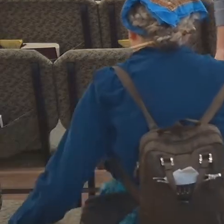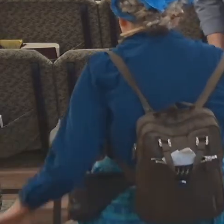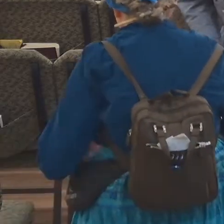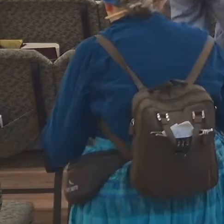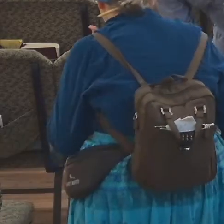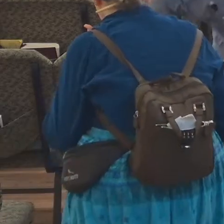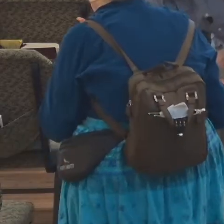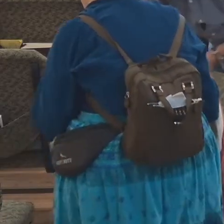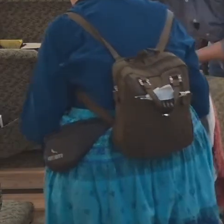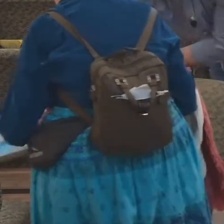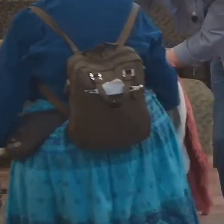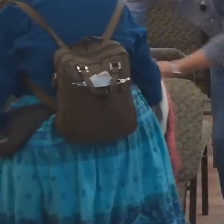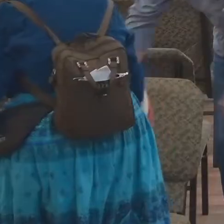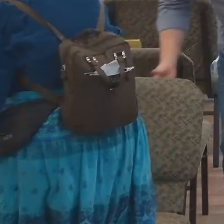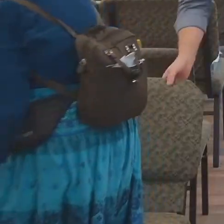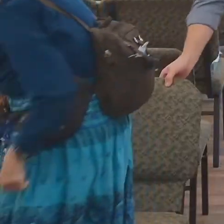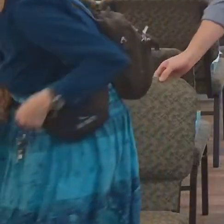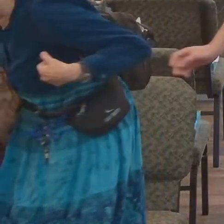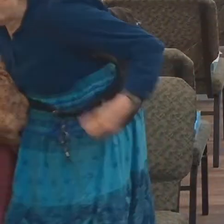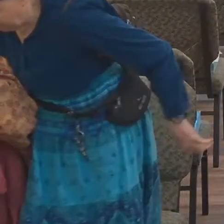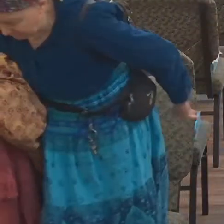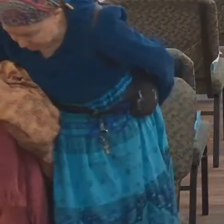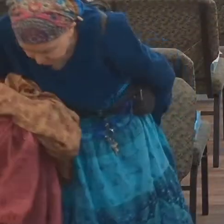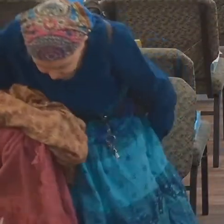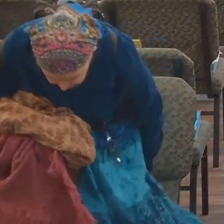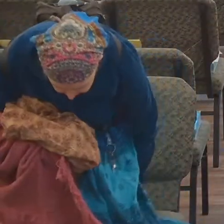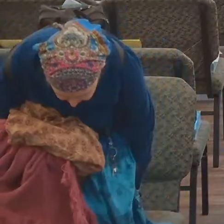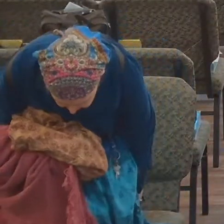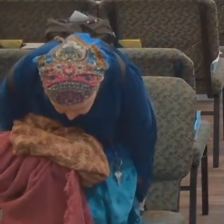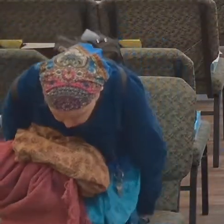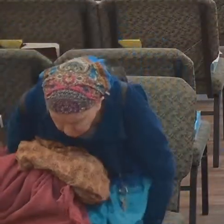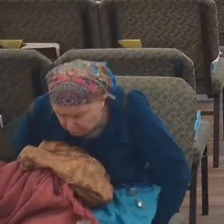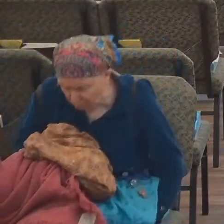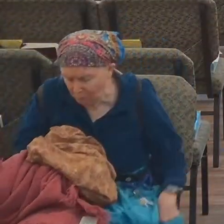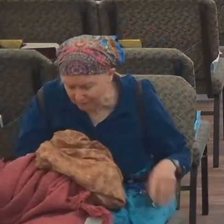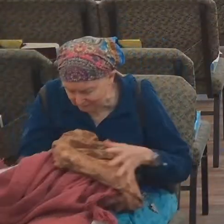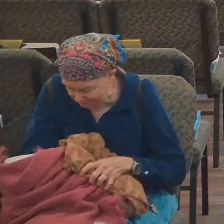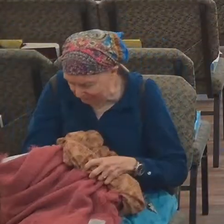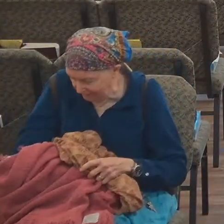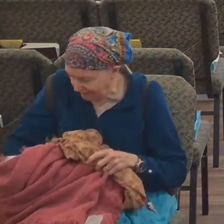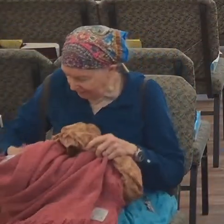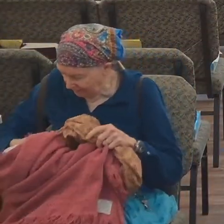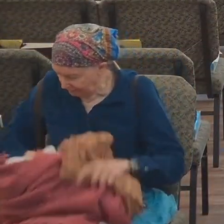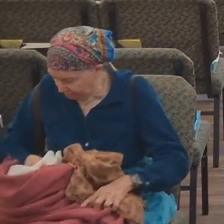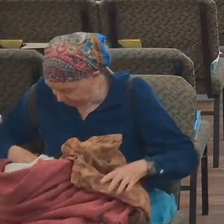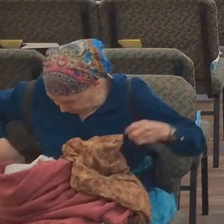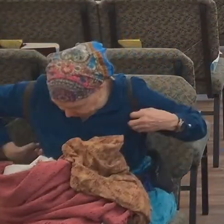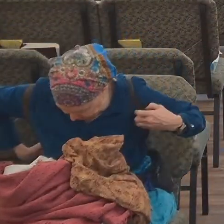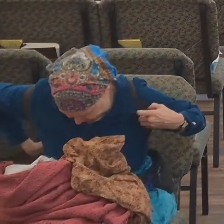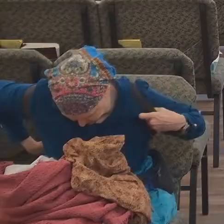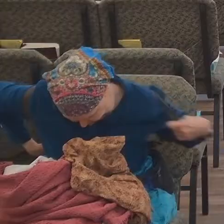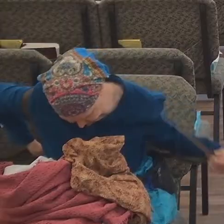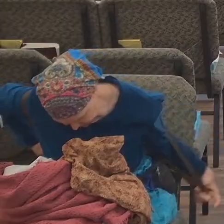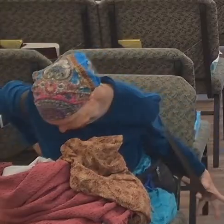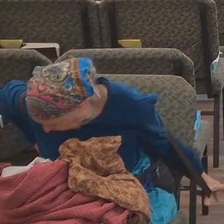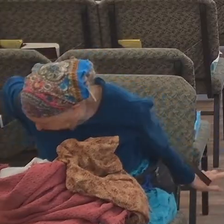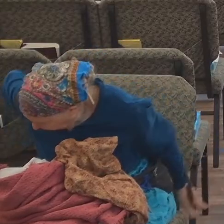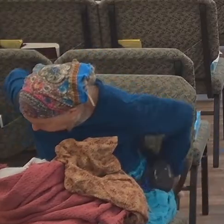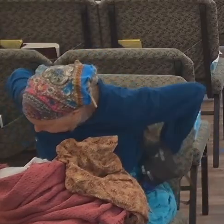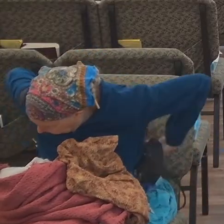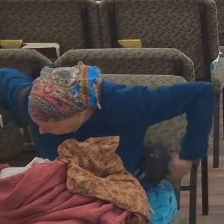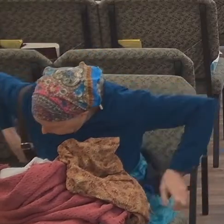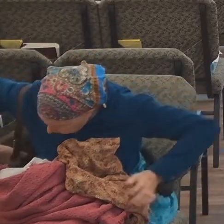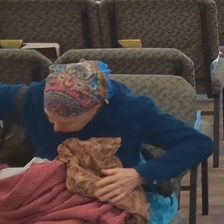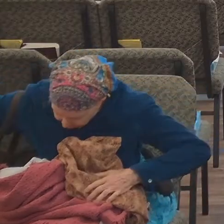there you go. And so he sends Timothy to find out what's going